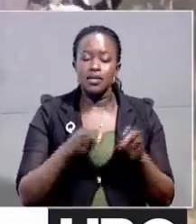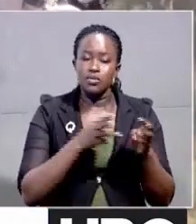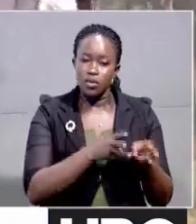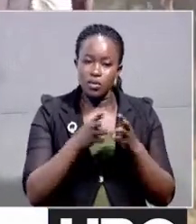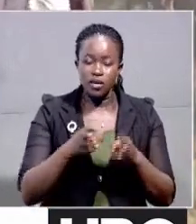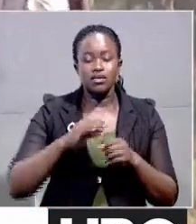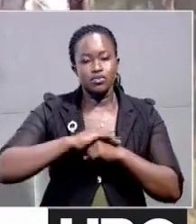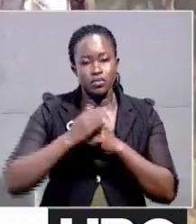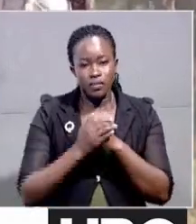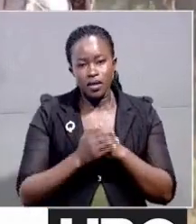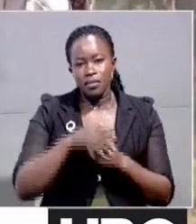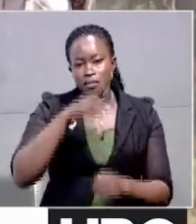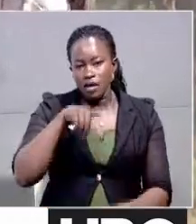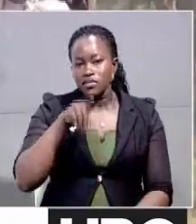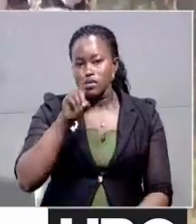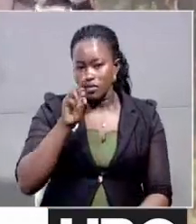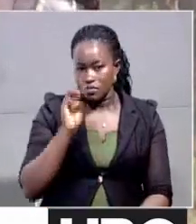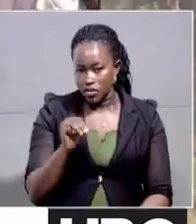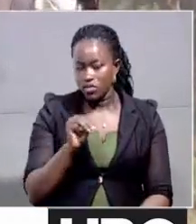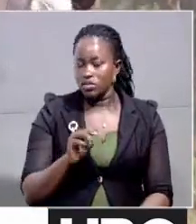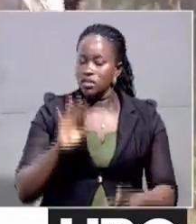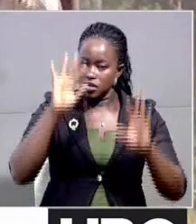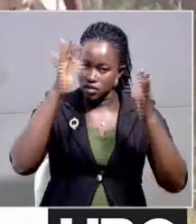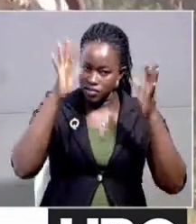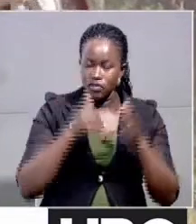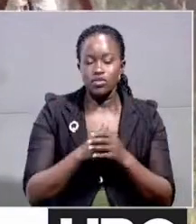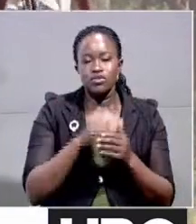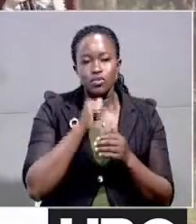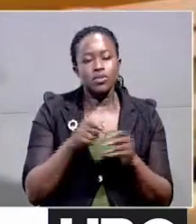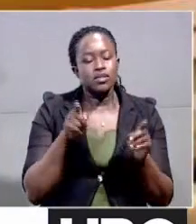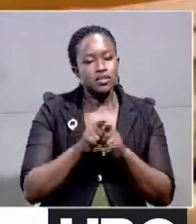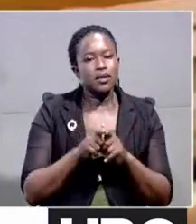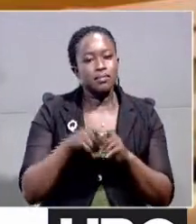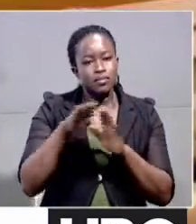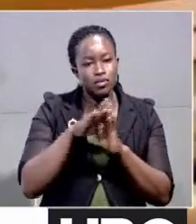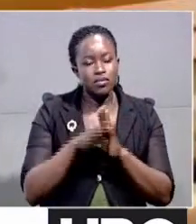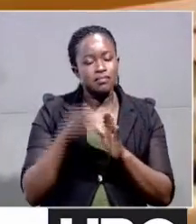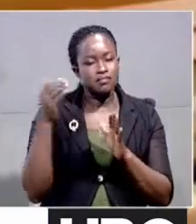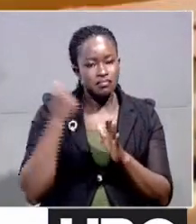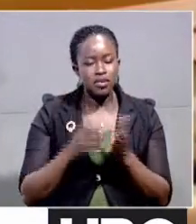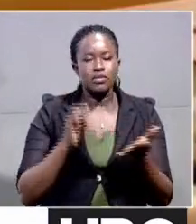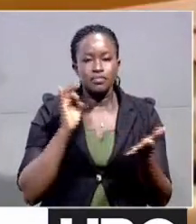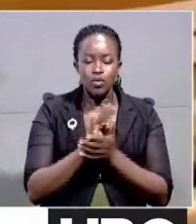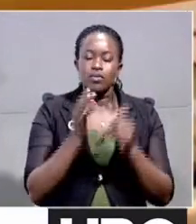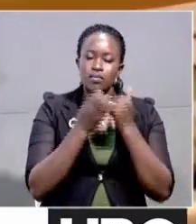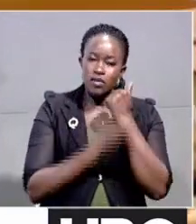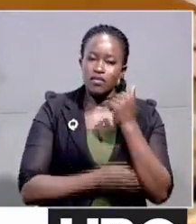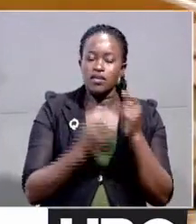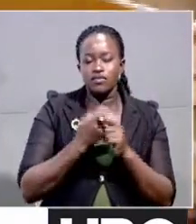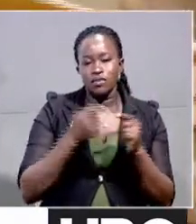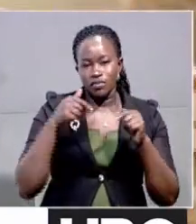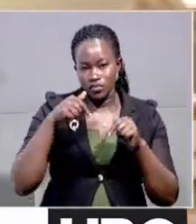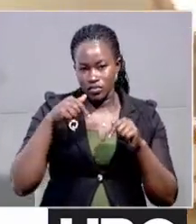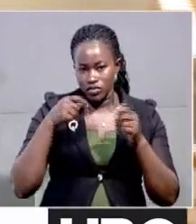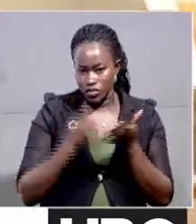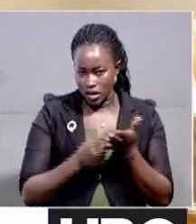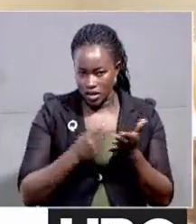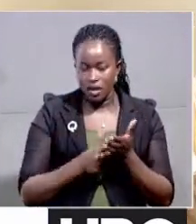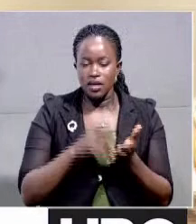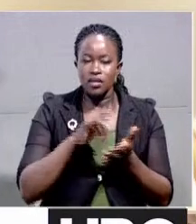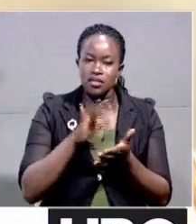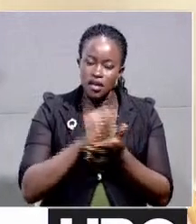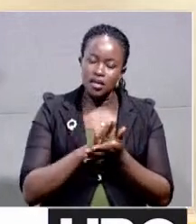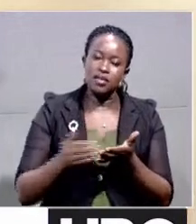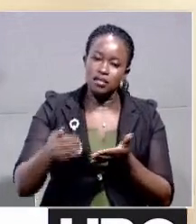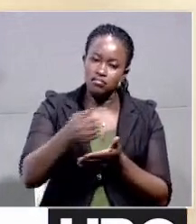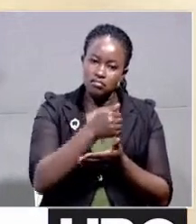parish development model successful, unlike the previous undertakings to kick poverty out of Uganda, the data compilation process is also registering